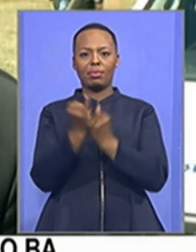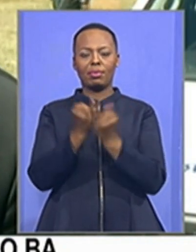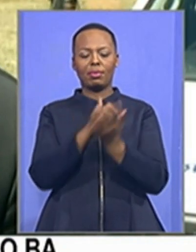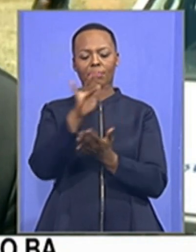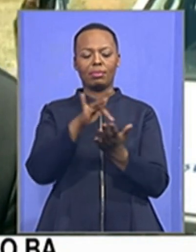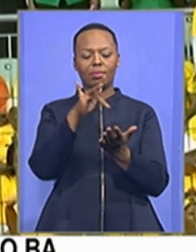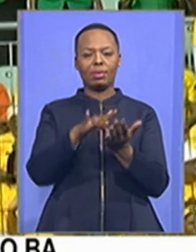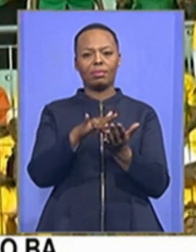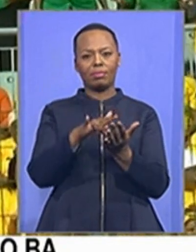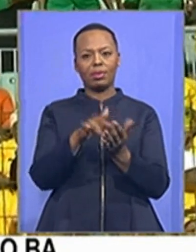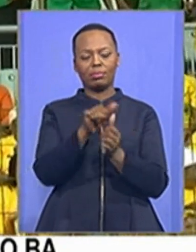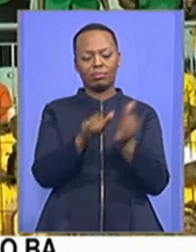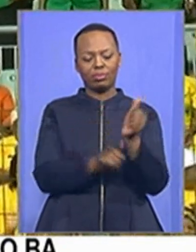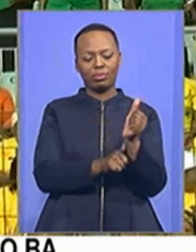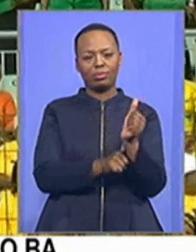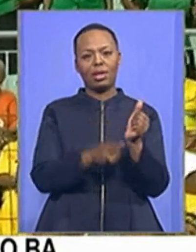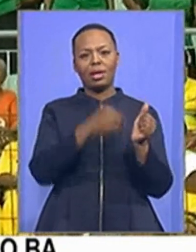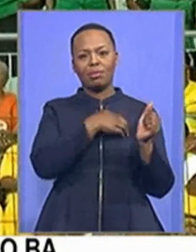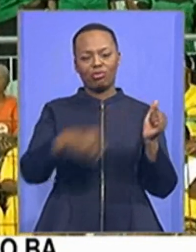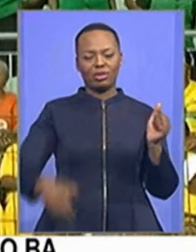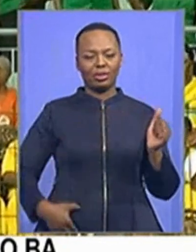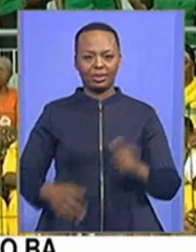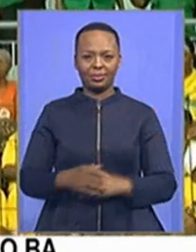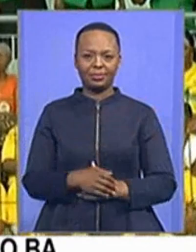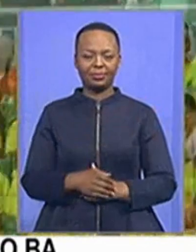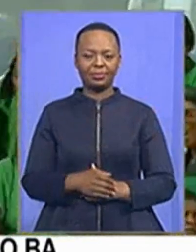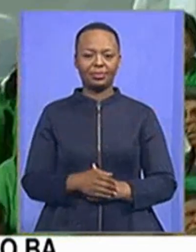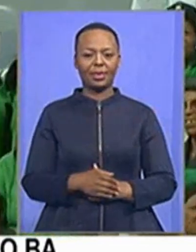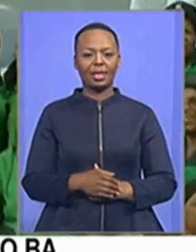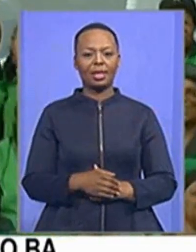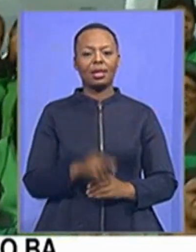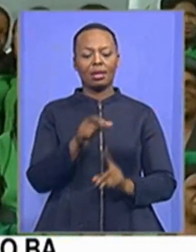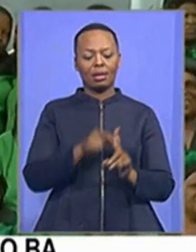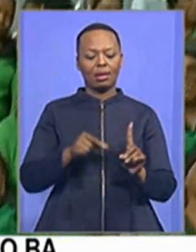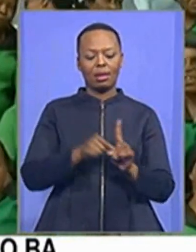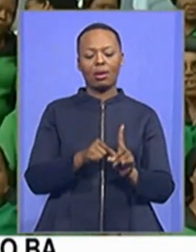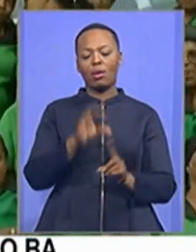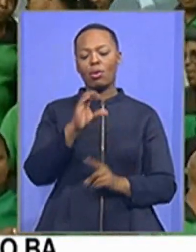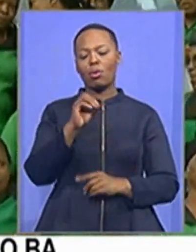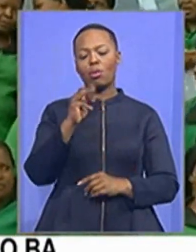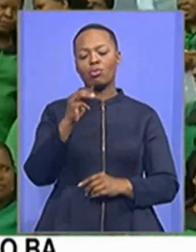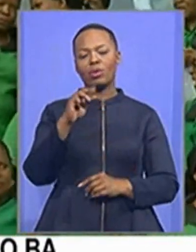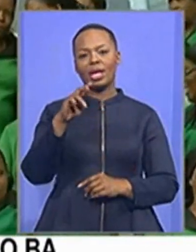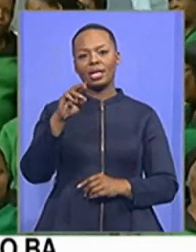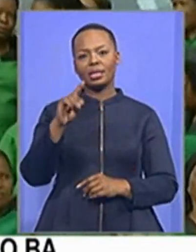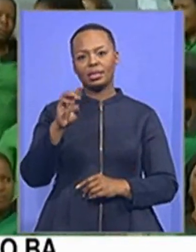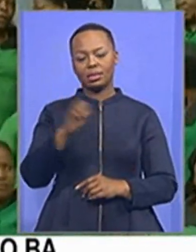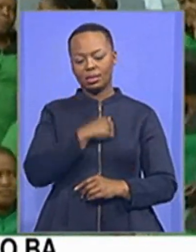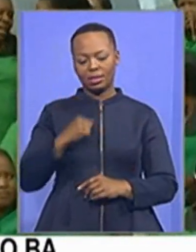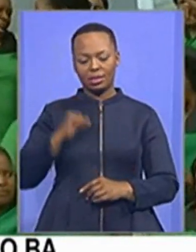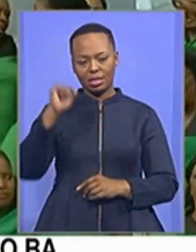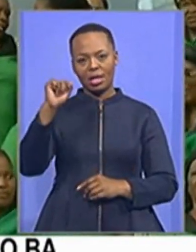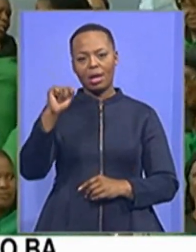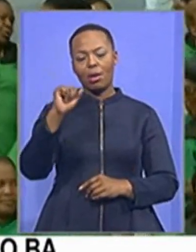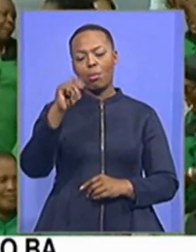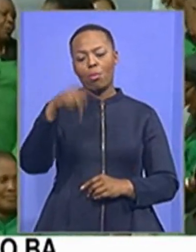David Mabuza. For Comrade Paul Mashatile, the tally